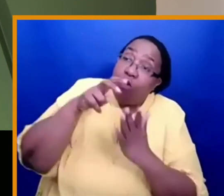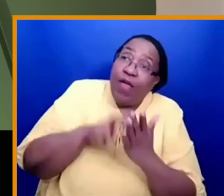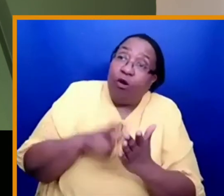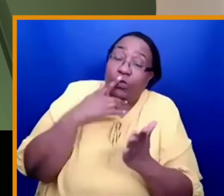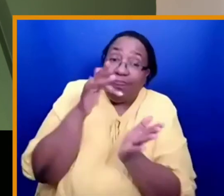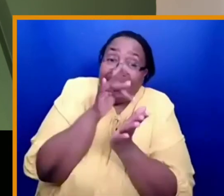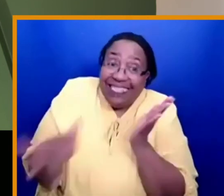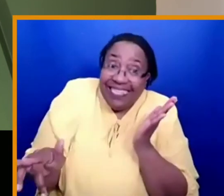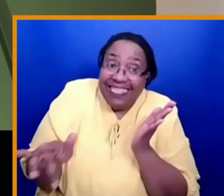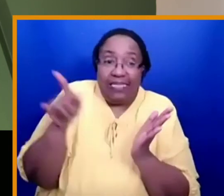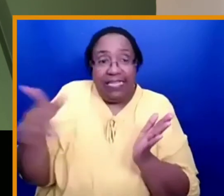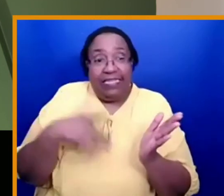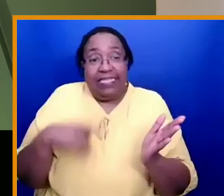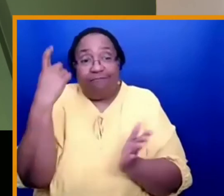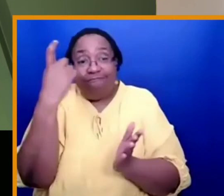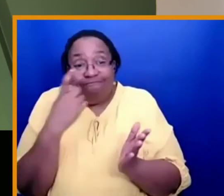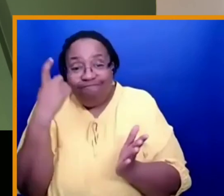Offenders Act